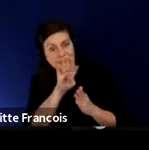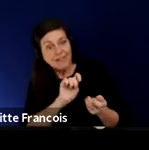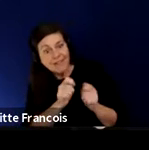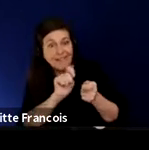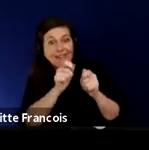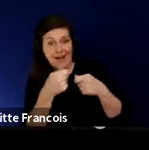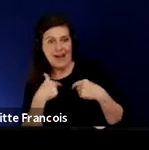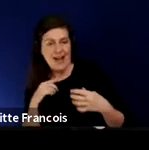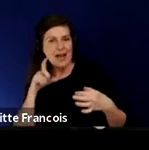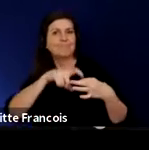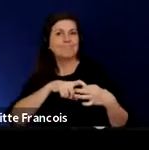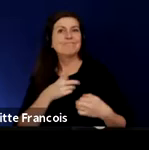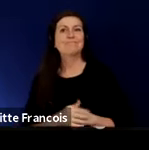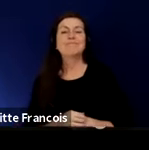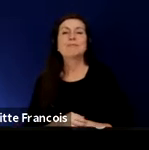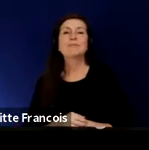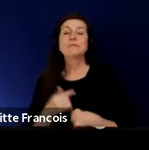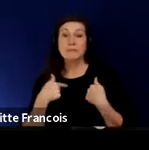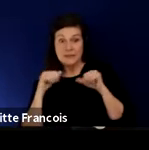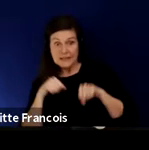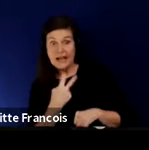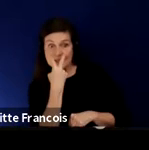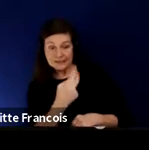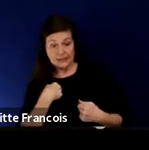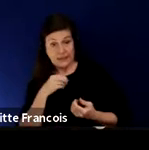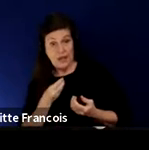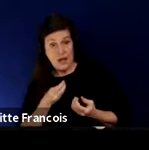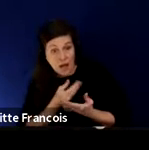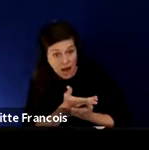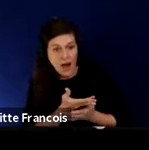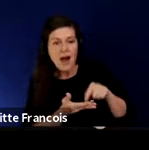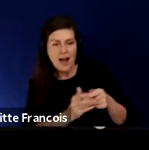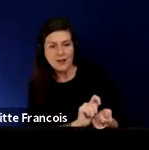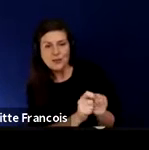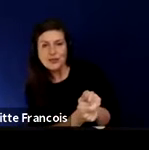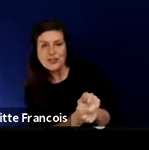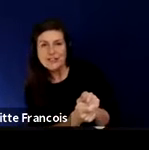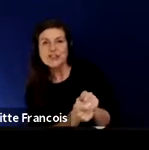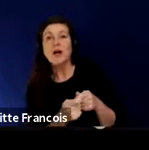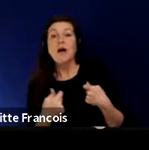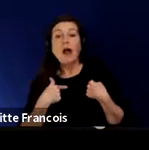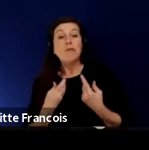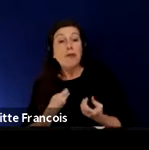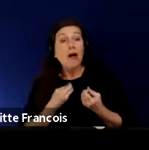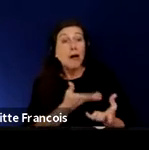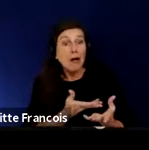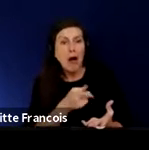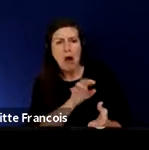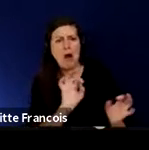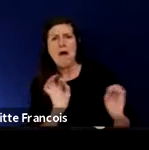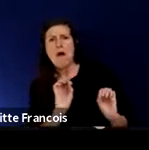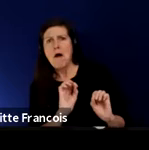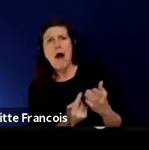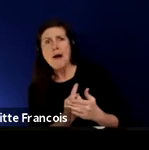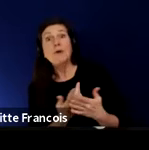again, because they know that, okay, I can see that they actually changed something. After I provided my feedback, something happened. So